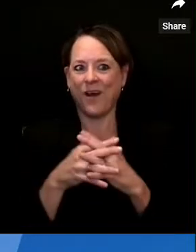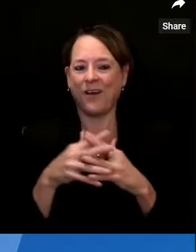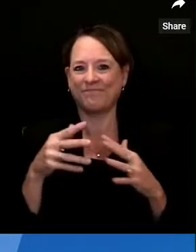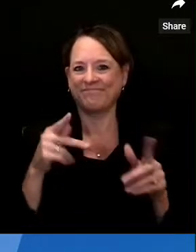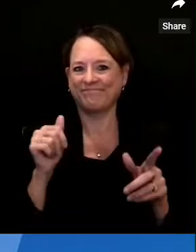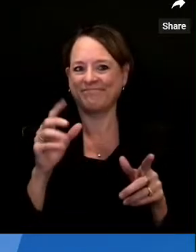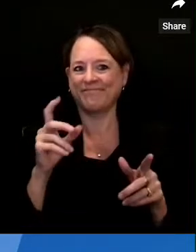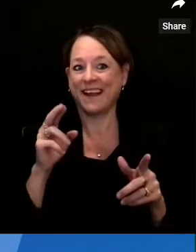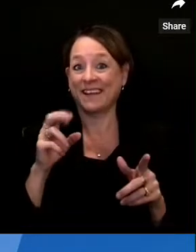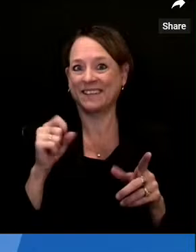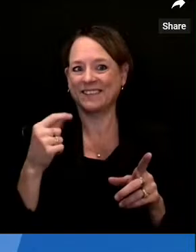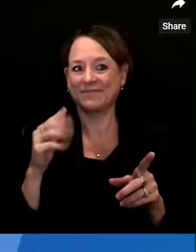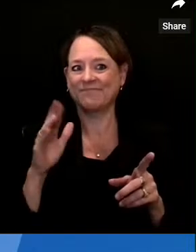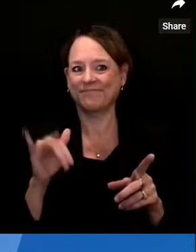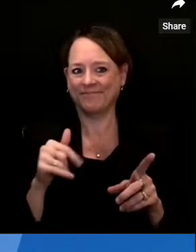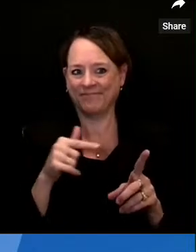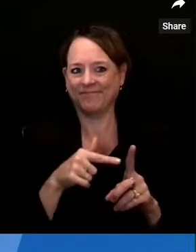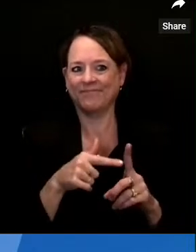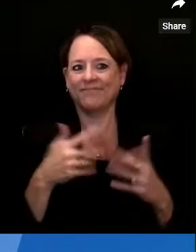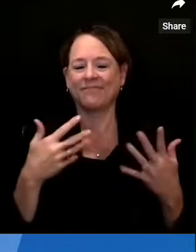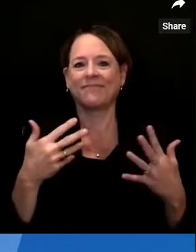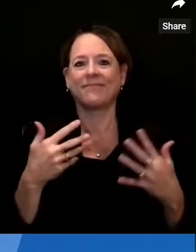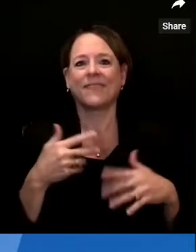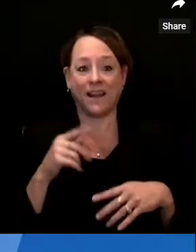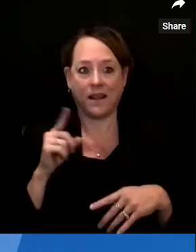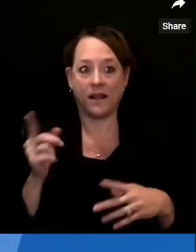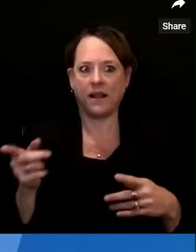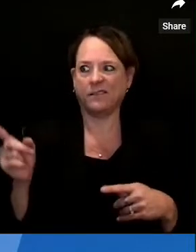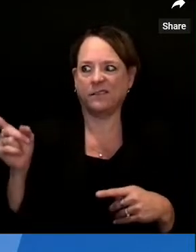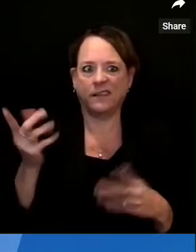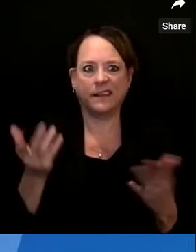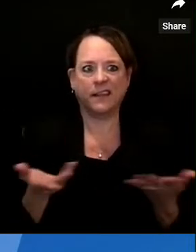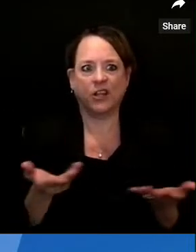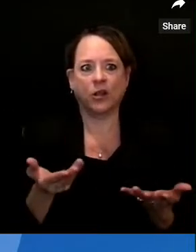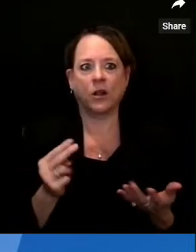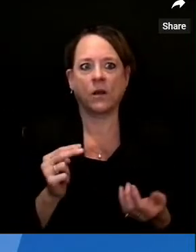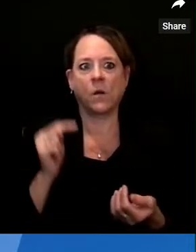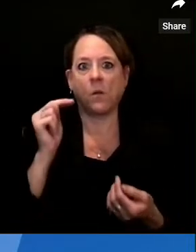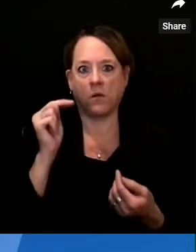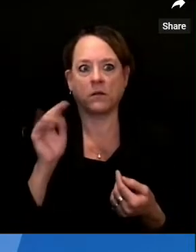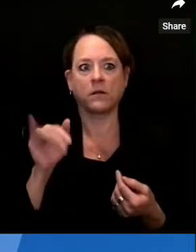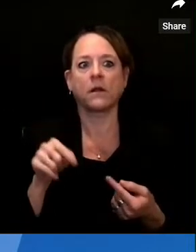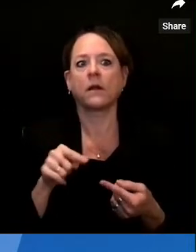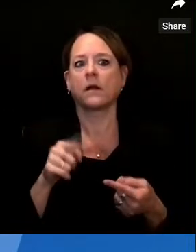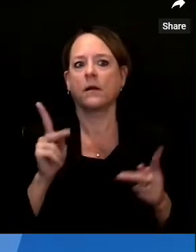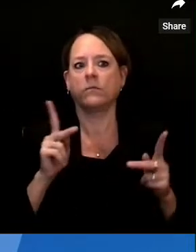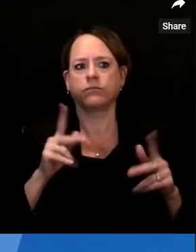2020. There were people there that weren't wearing masks, even though they have taken certain,